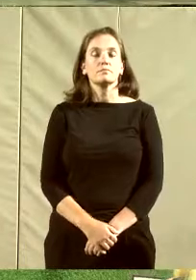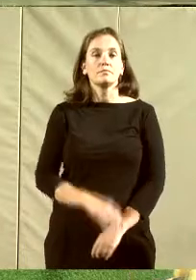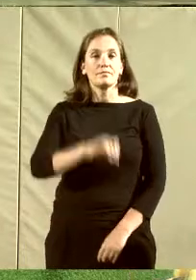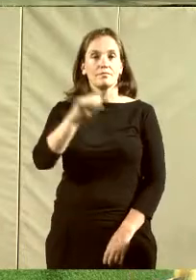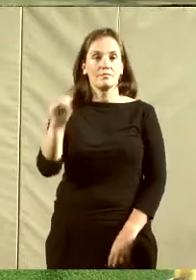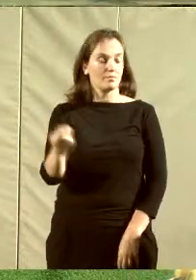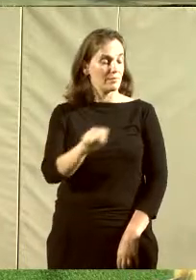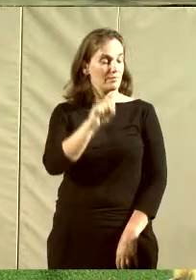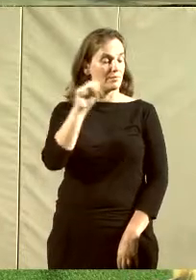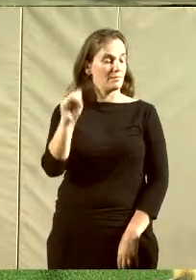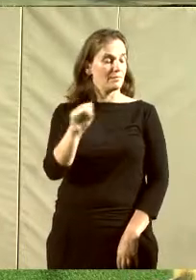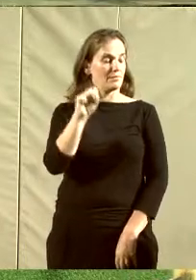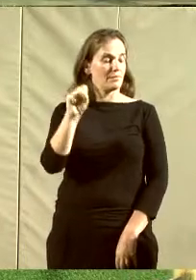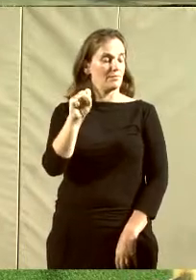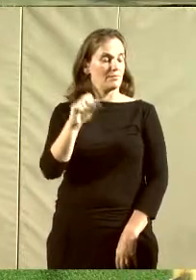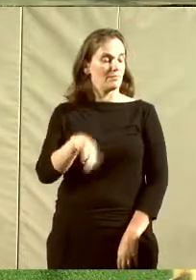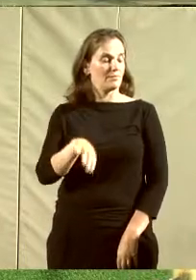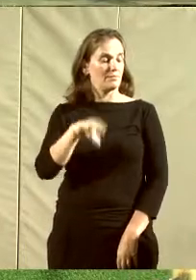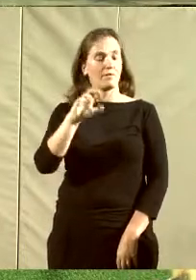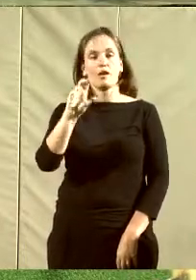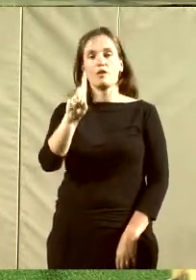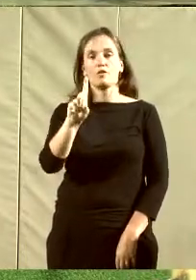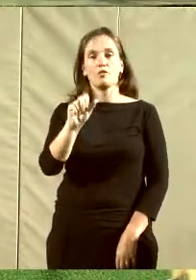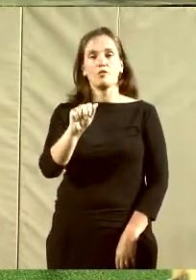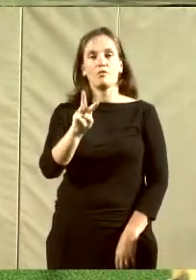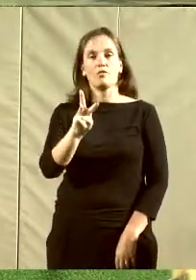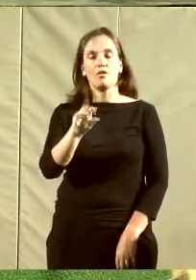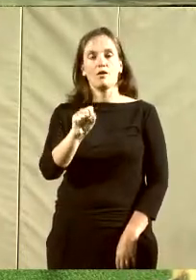Samantha Ann Dawson.